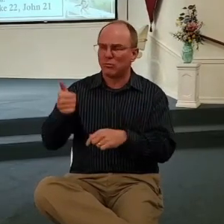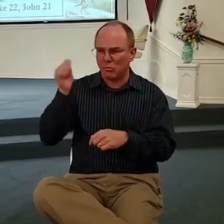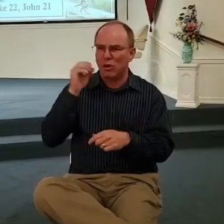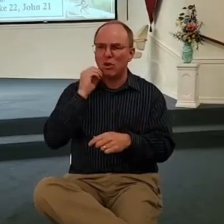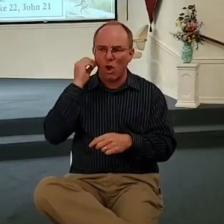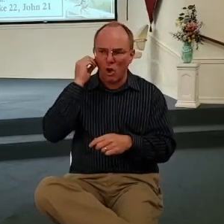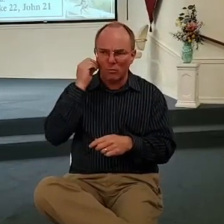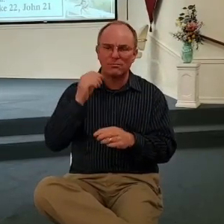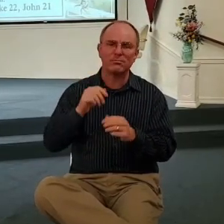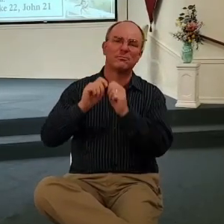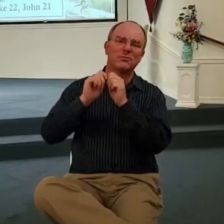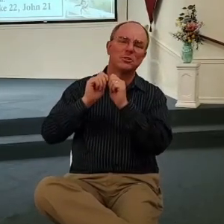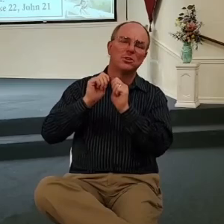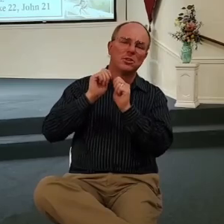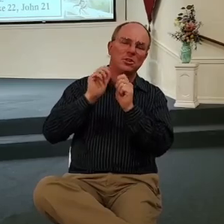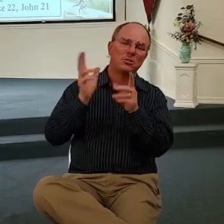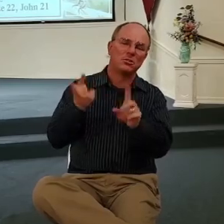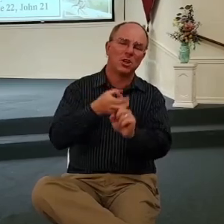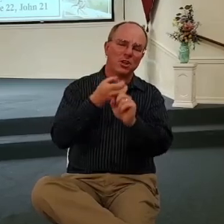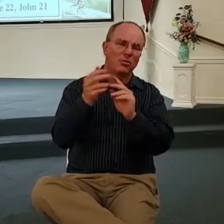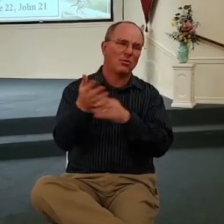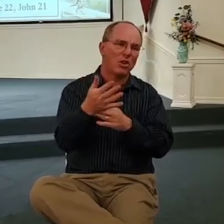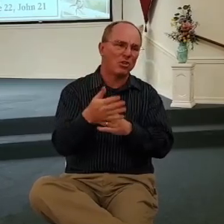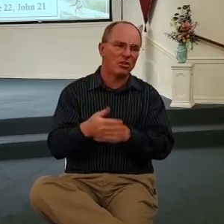That's what they knew. That's what was comfortable.